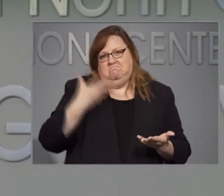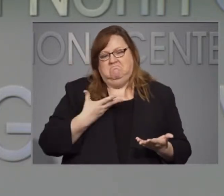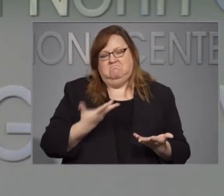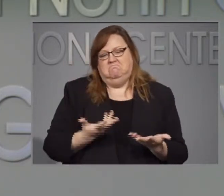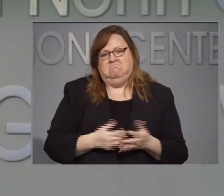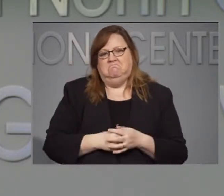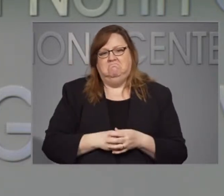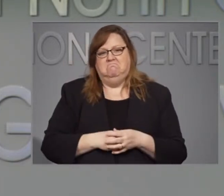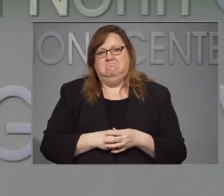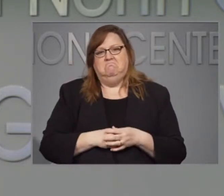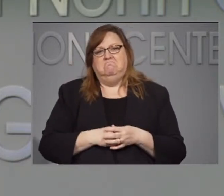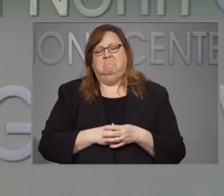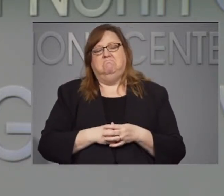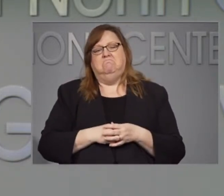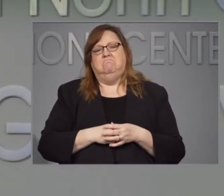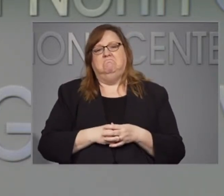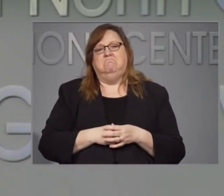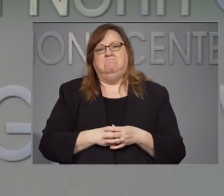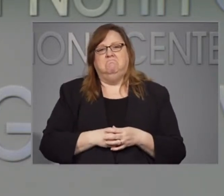question, please.